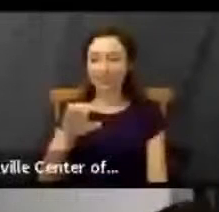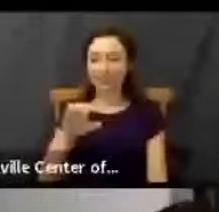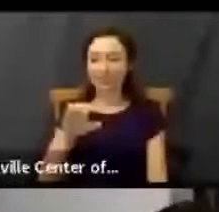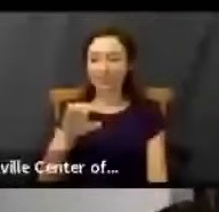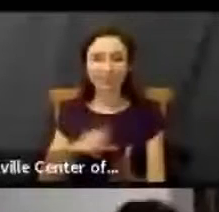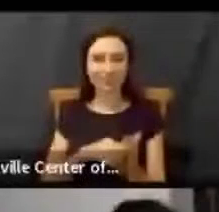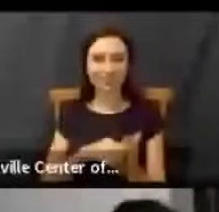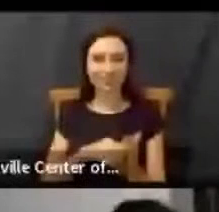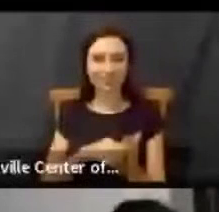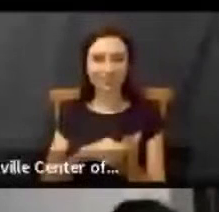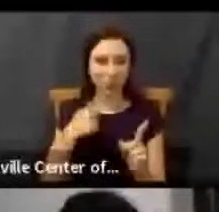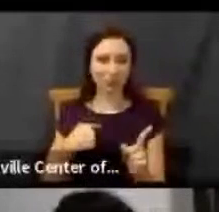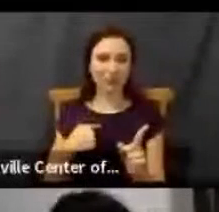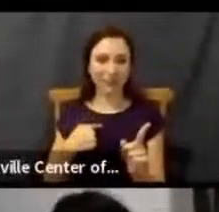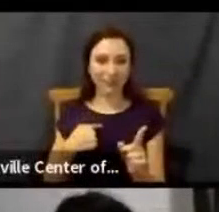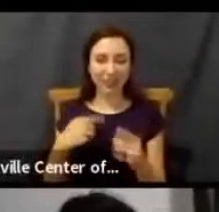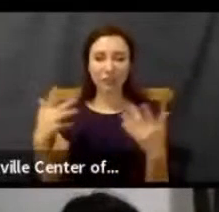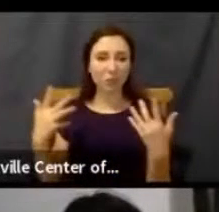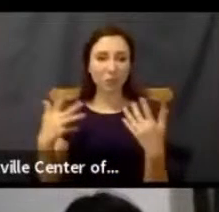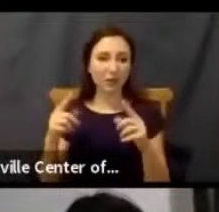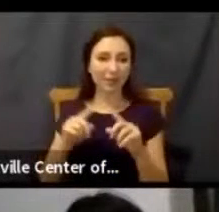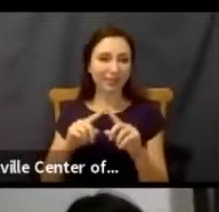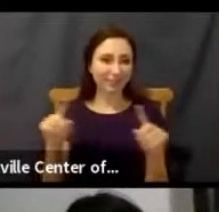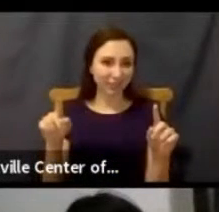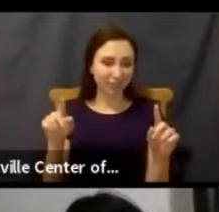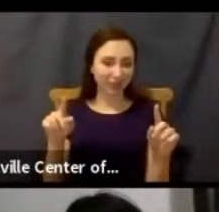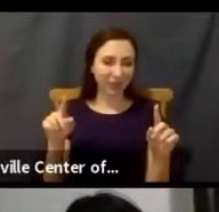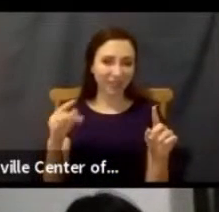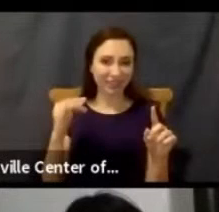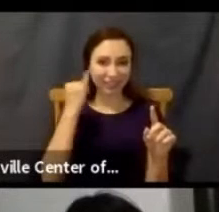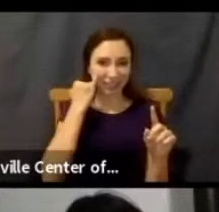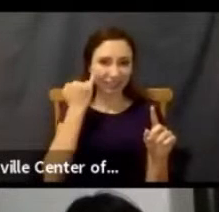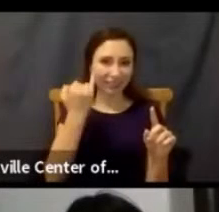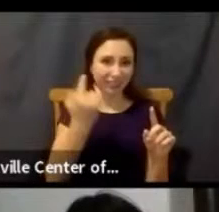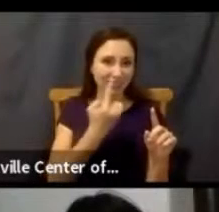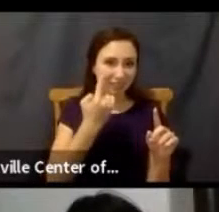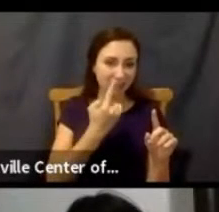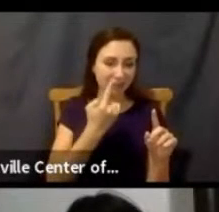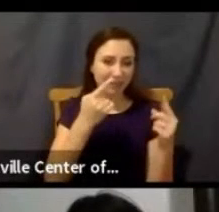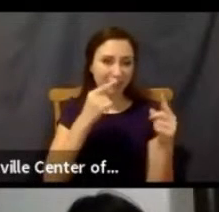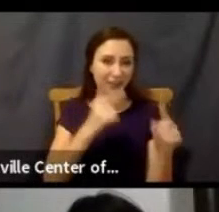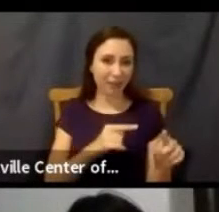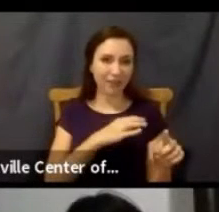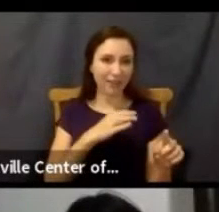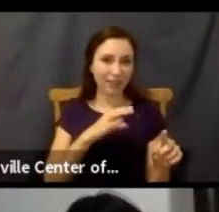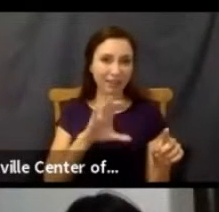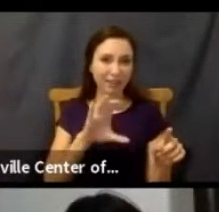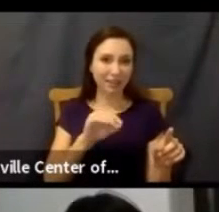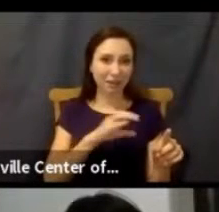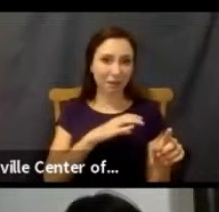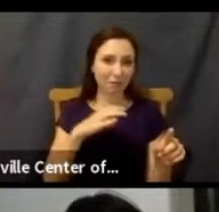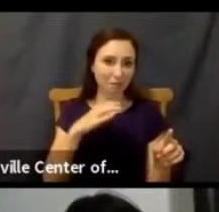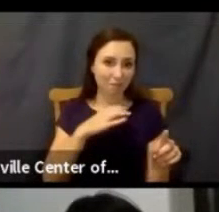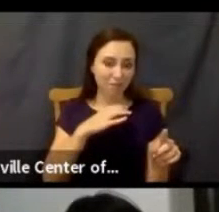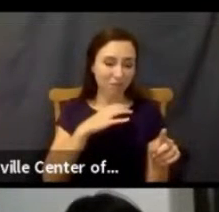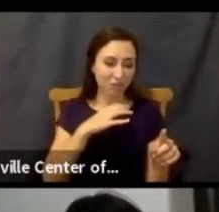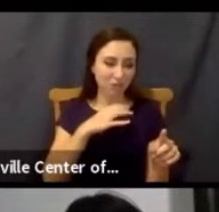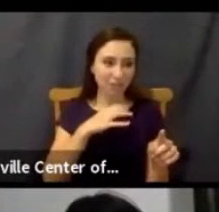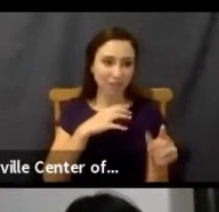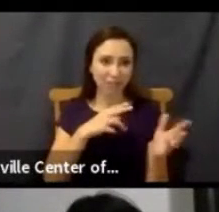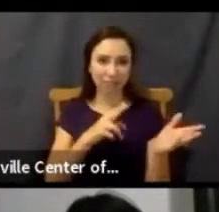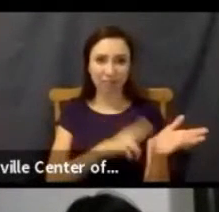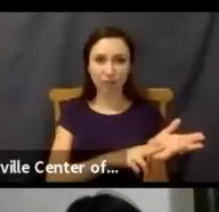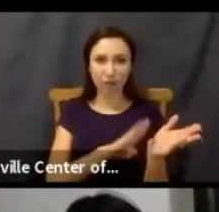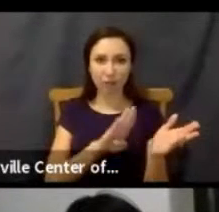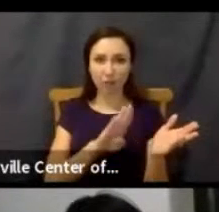guess just what's the difference between when something ends up from county commission landing on a ballot versus it just